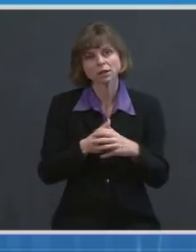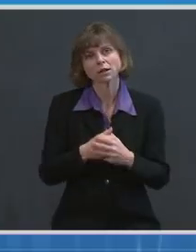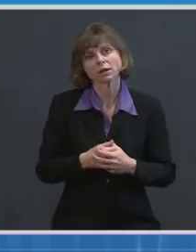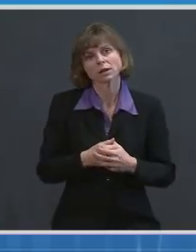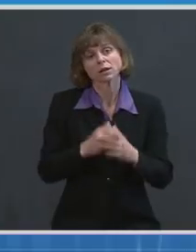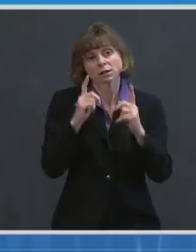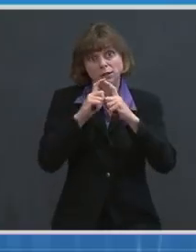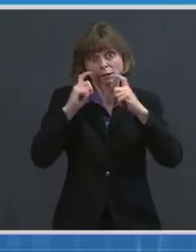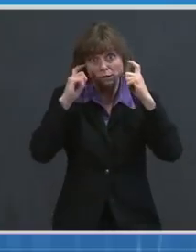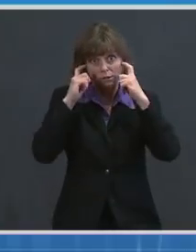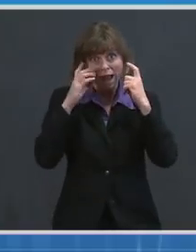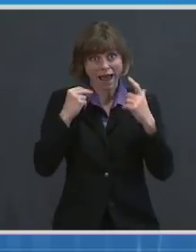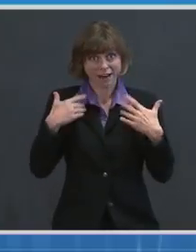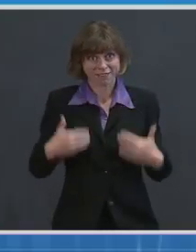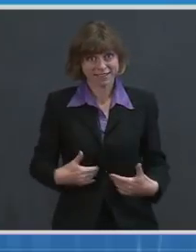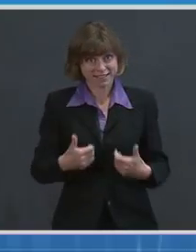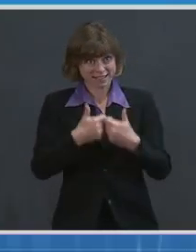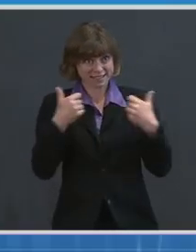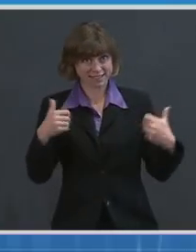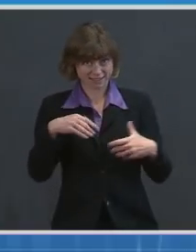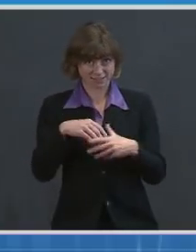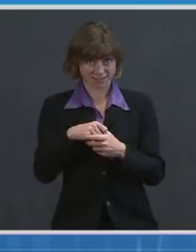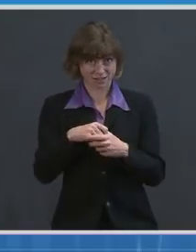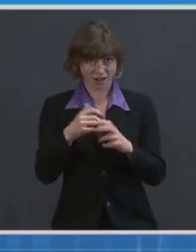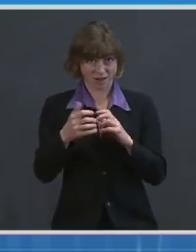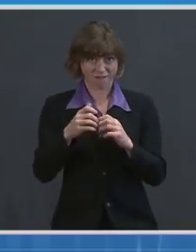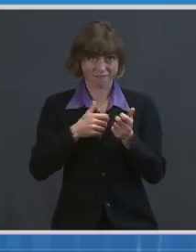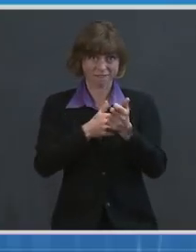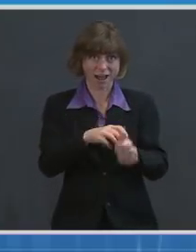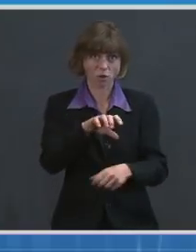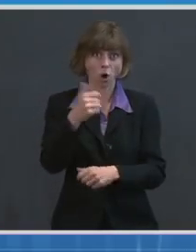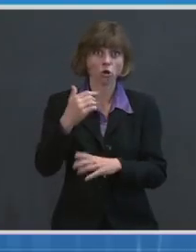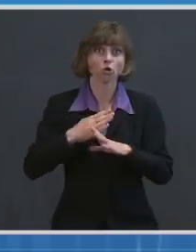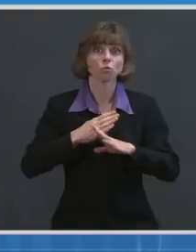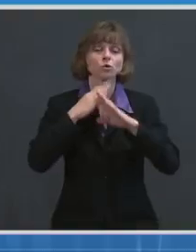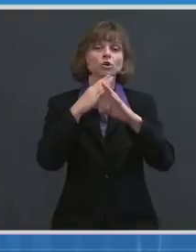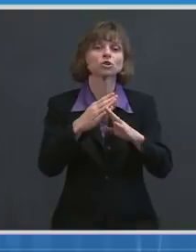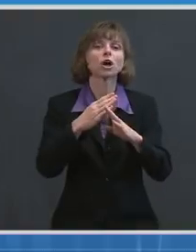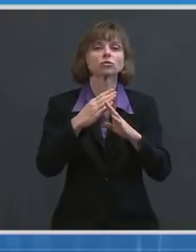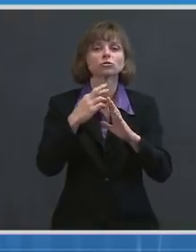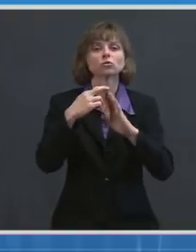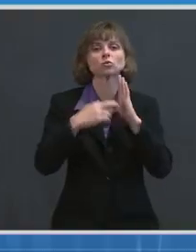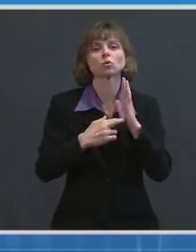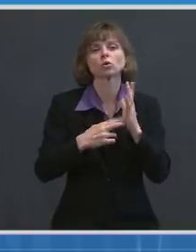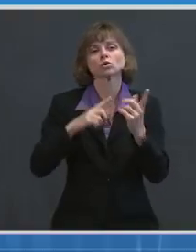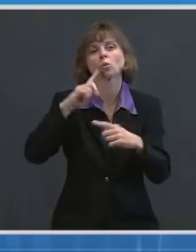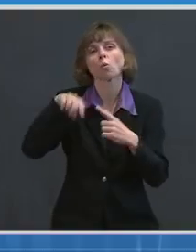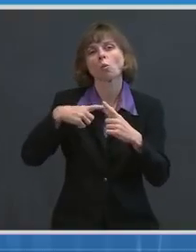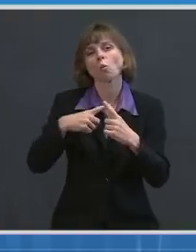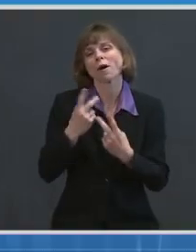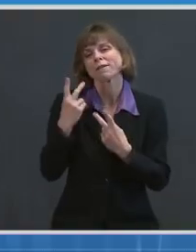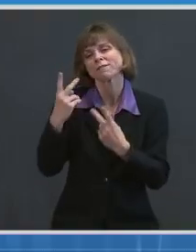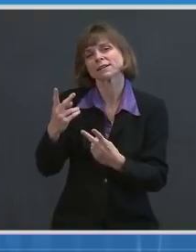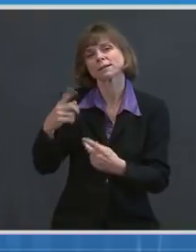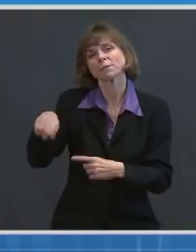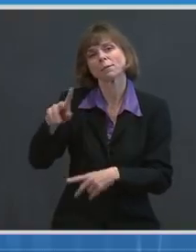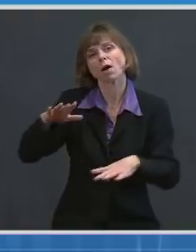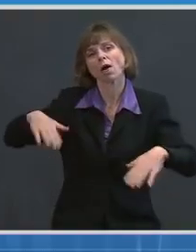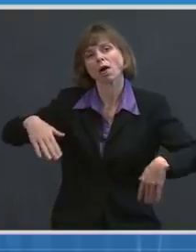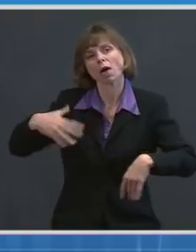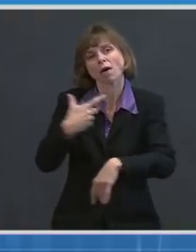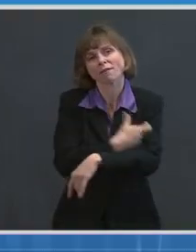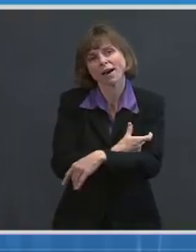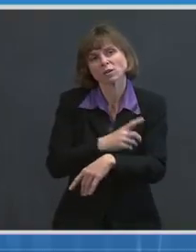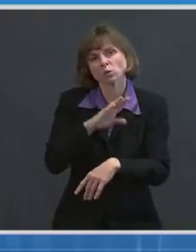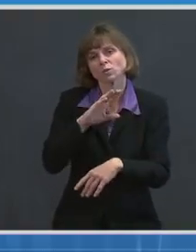and physically distance and adhere to other prevention measures when visiting with unvaccinated people who are at increased risk of severe COVID, or